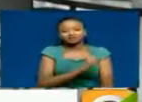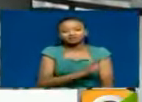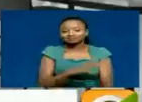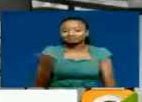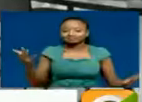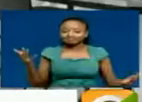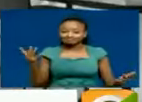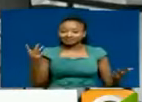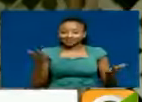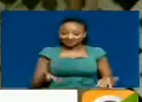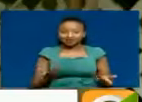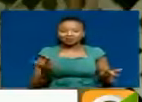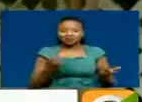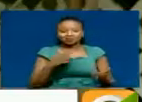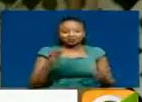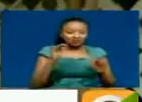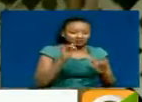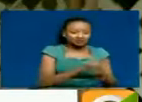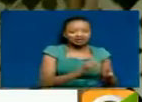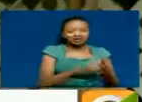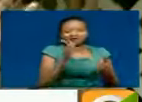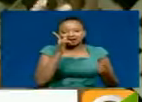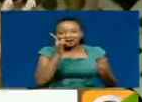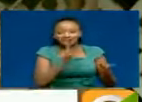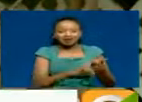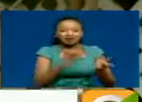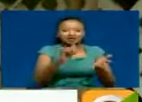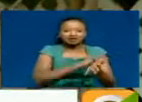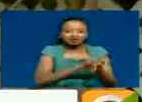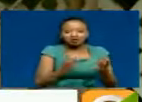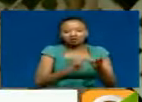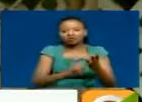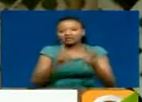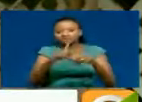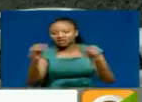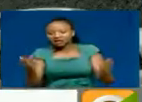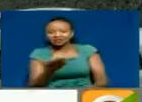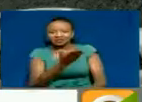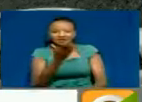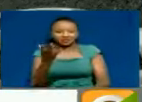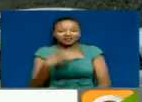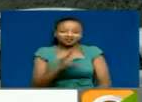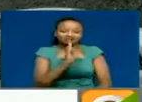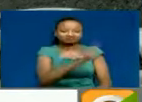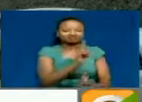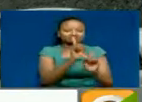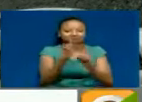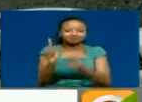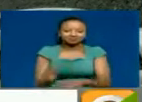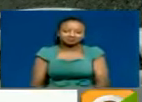the rest is history. Then I was based in London. I was based in New York. I've been to Tokyo, you know, everywhere.